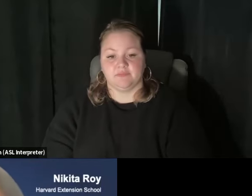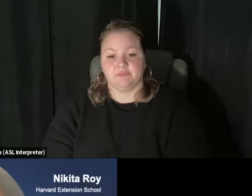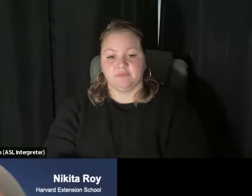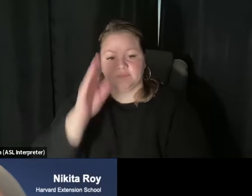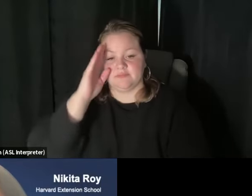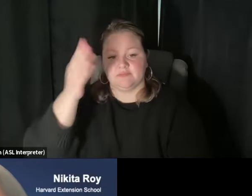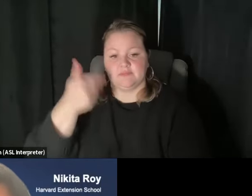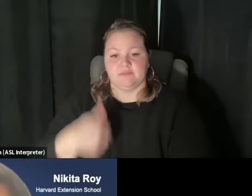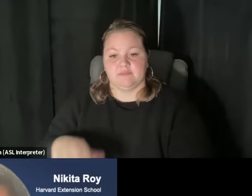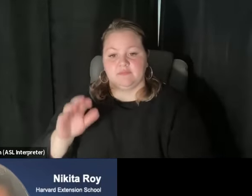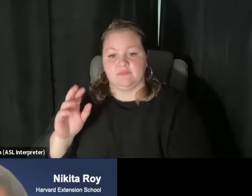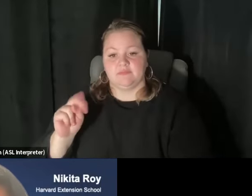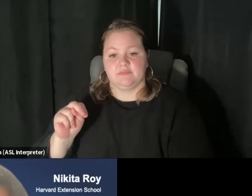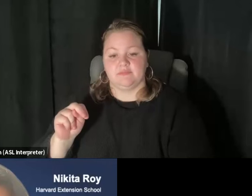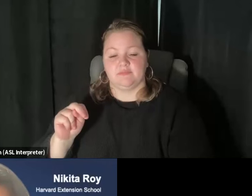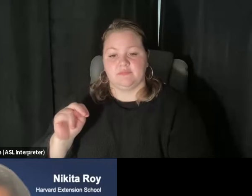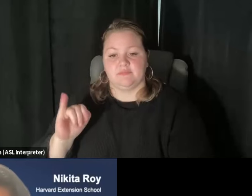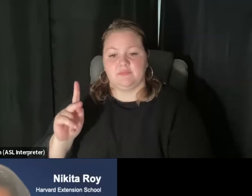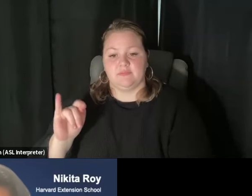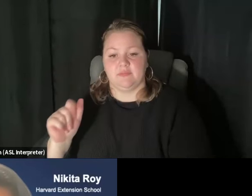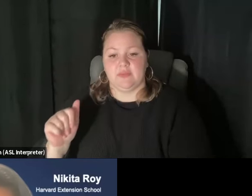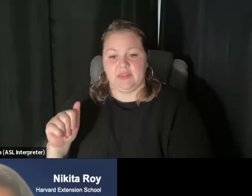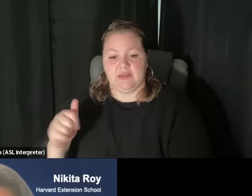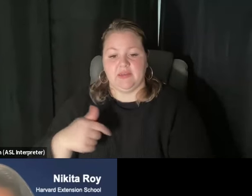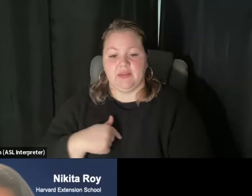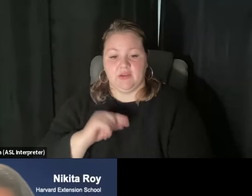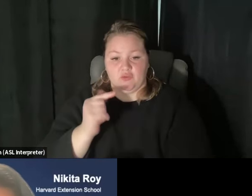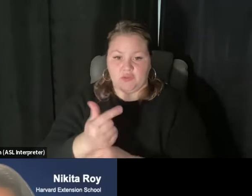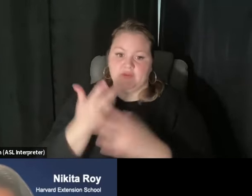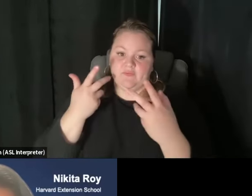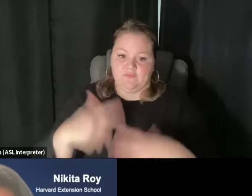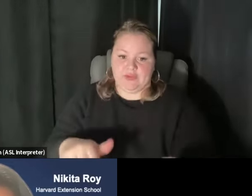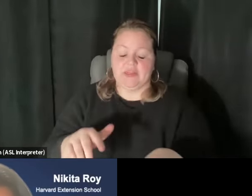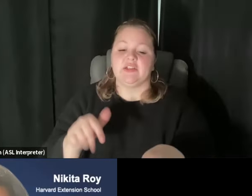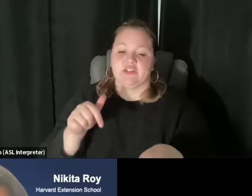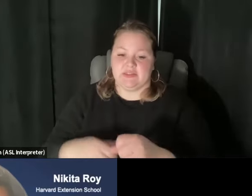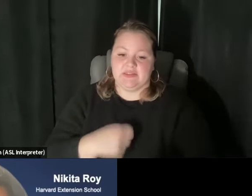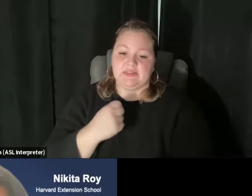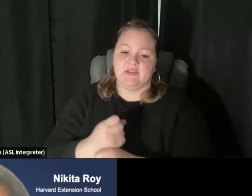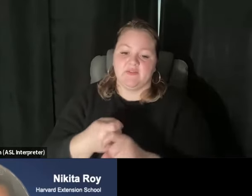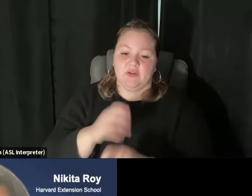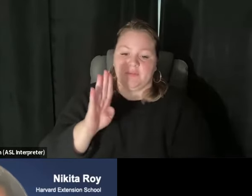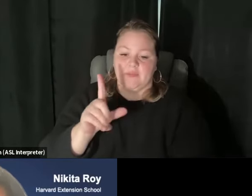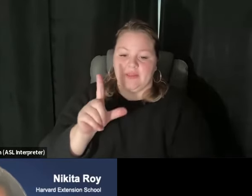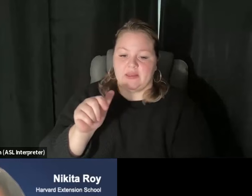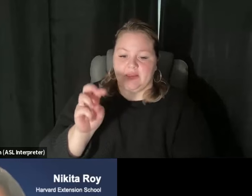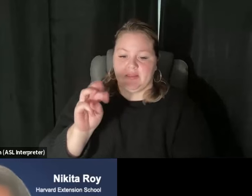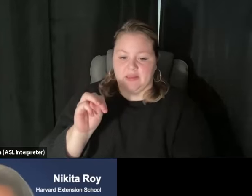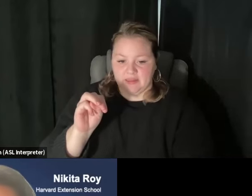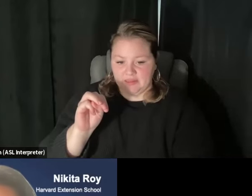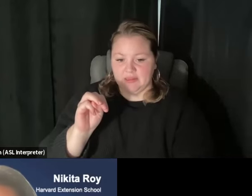Hi, everyone. My name is Nikita Roy. I graduated earlier this year from my ALM and data science